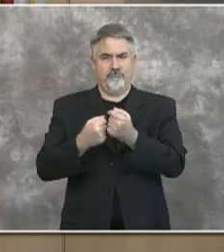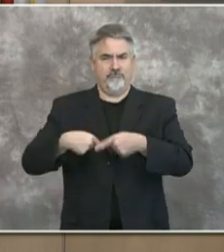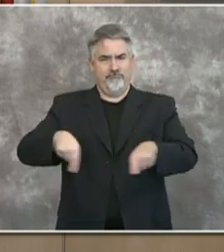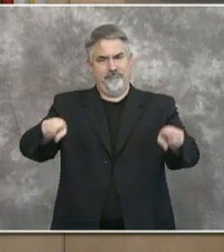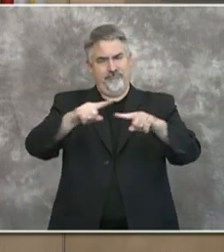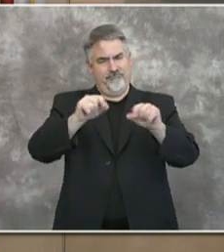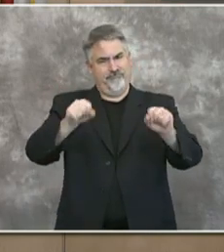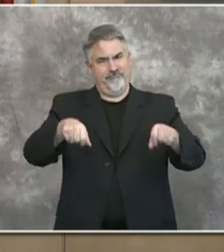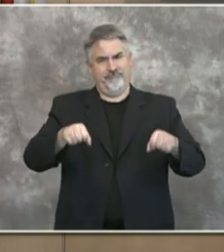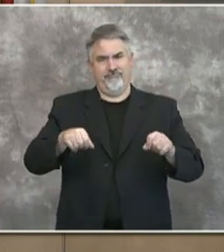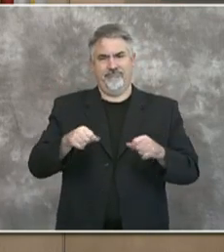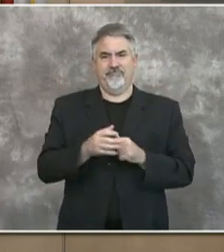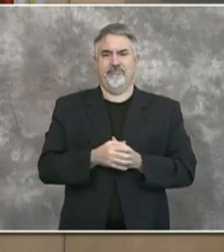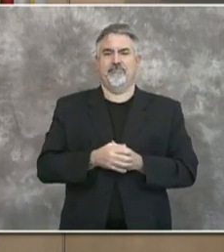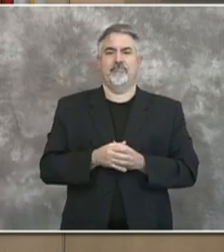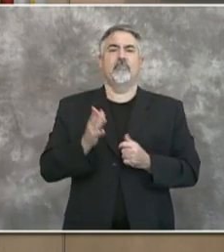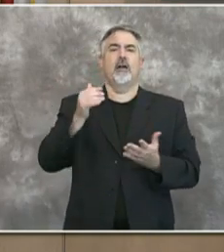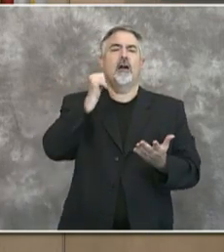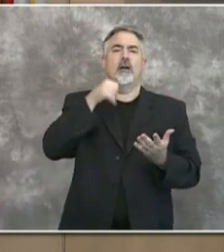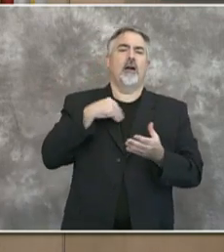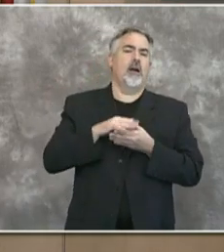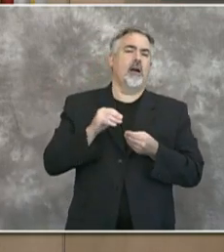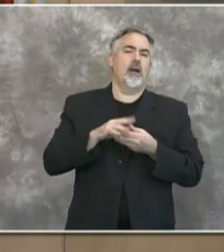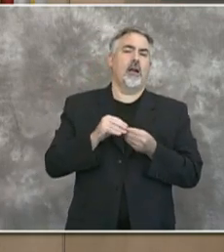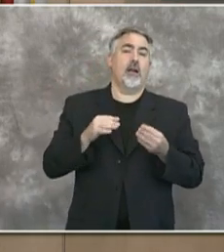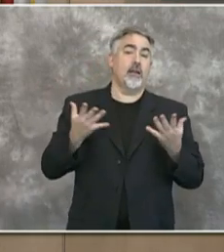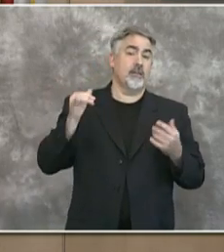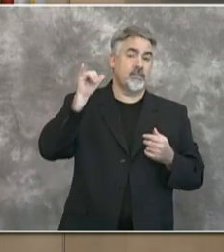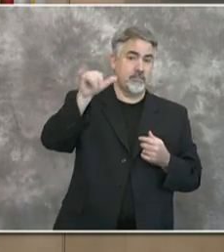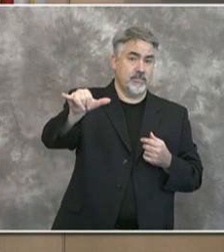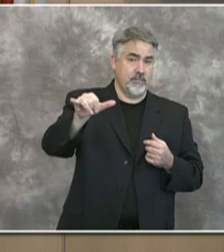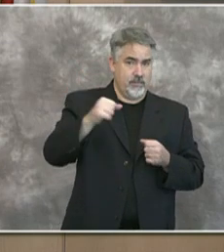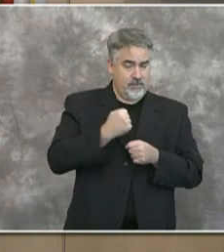our motto and our mantra is stay in place,